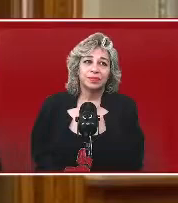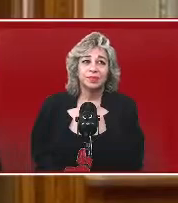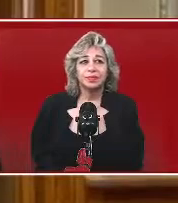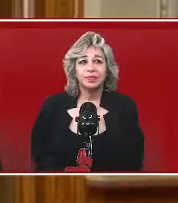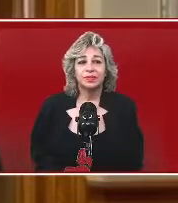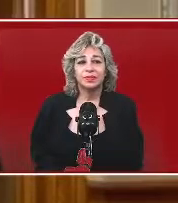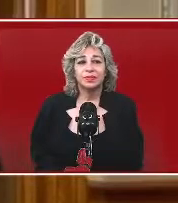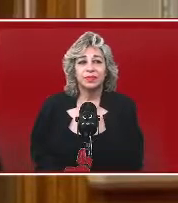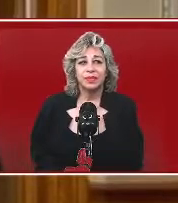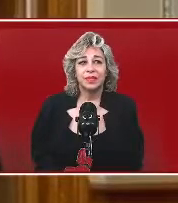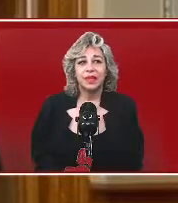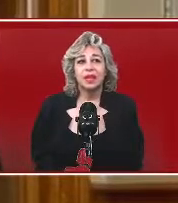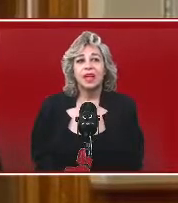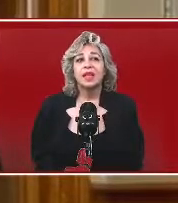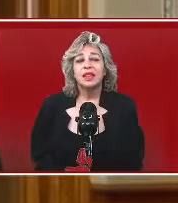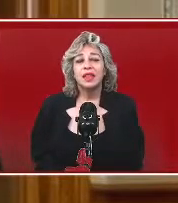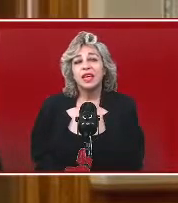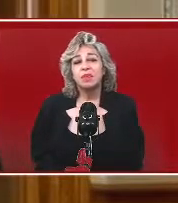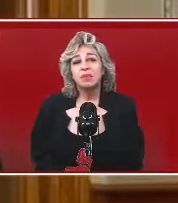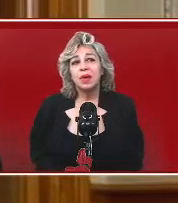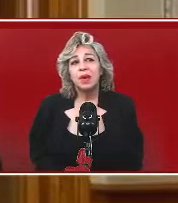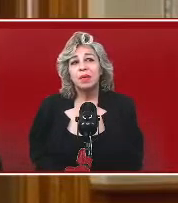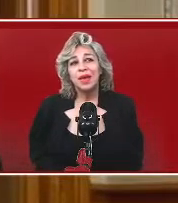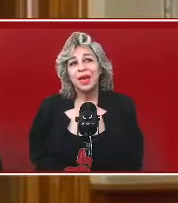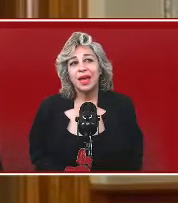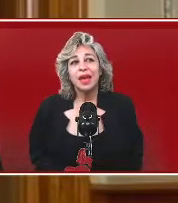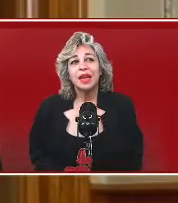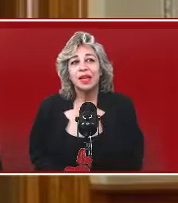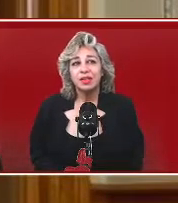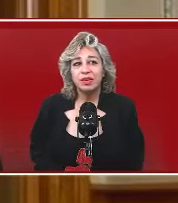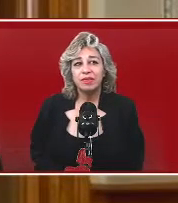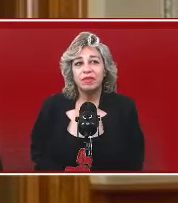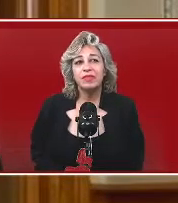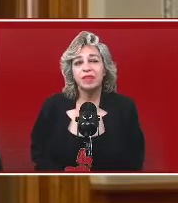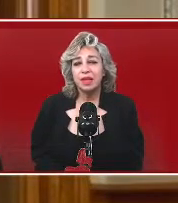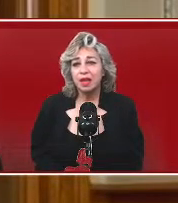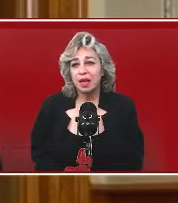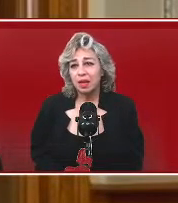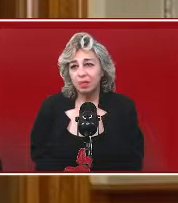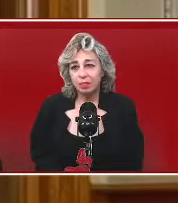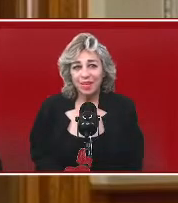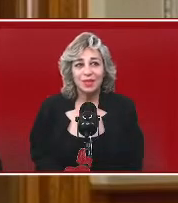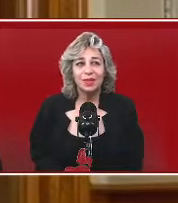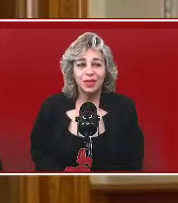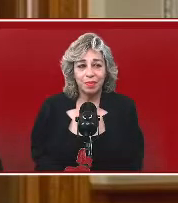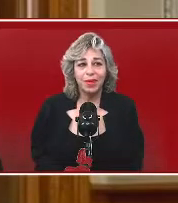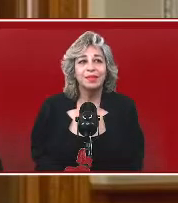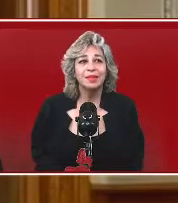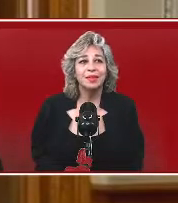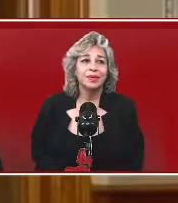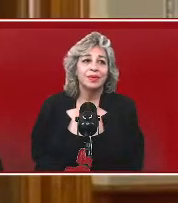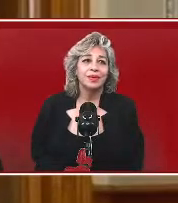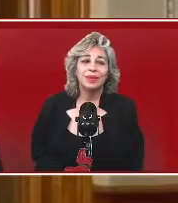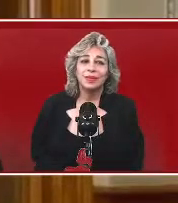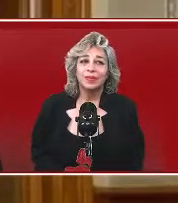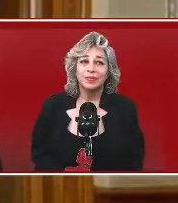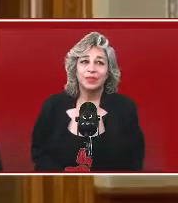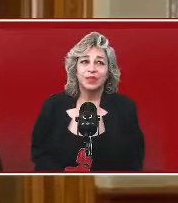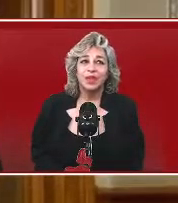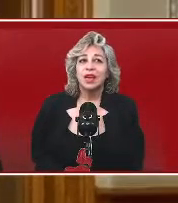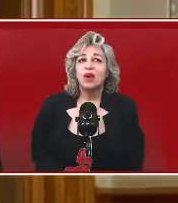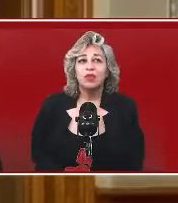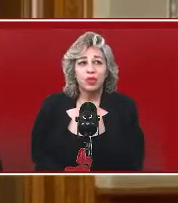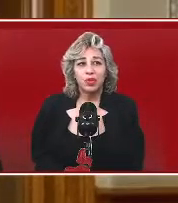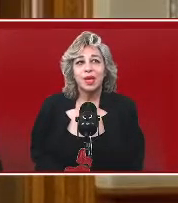850 pesos mensuales. They can pay 850 pesos a month 3